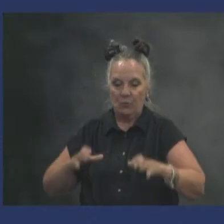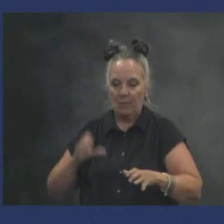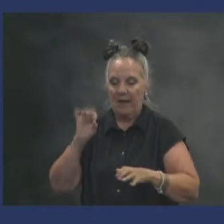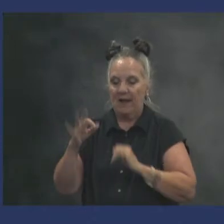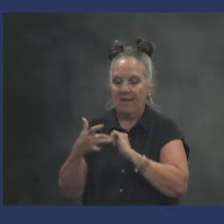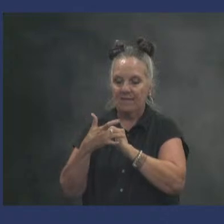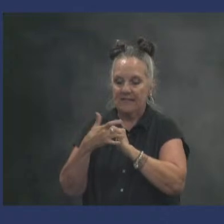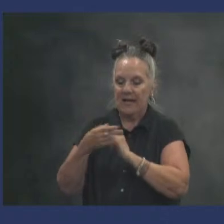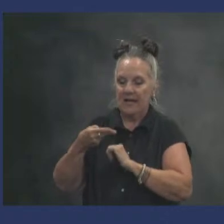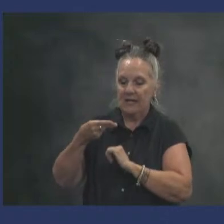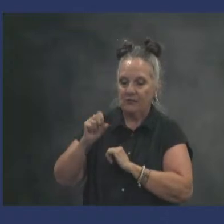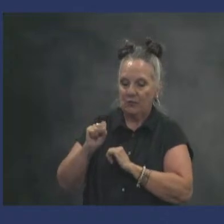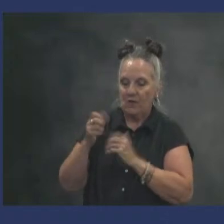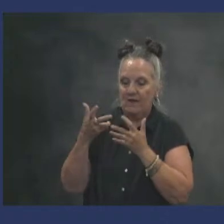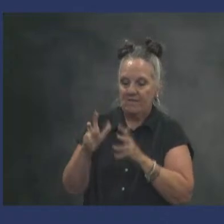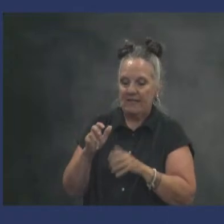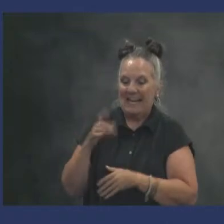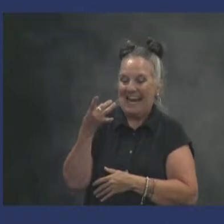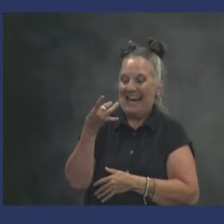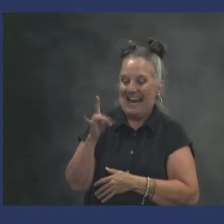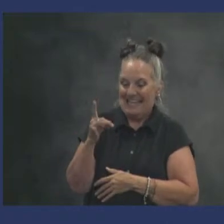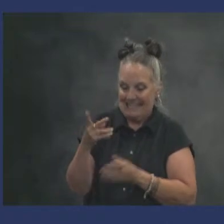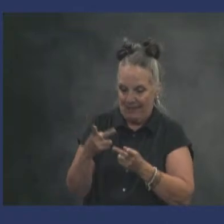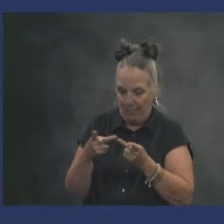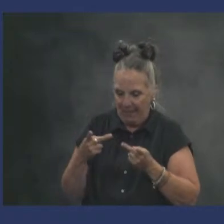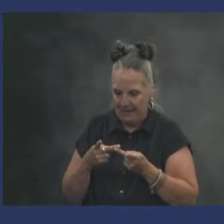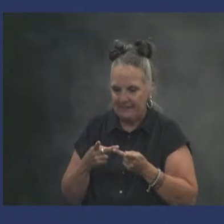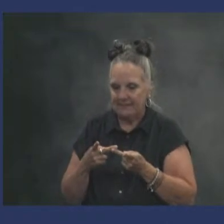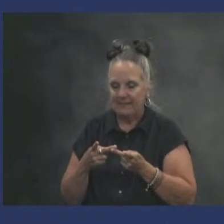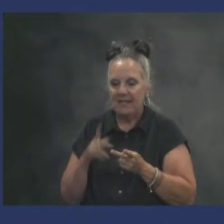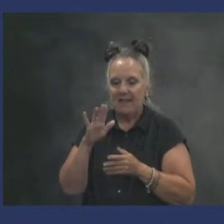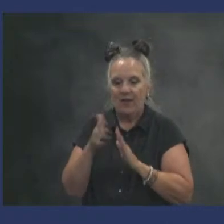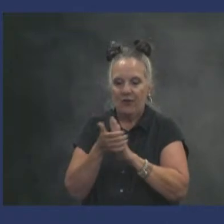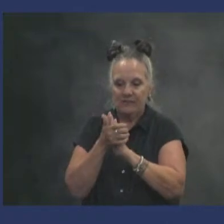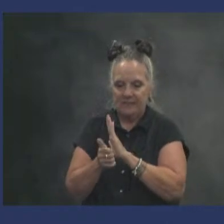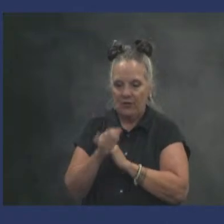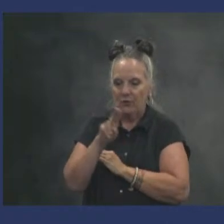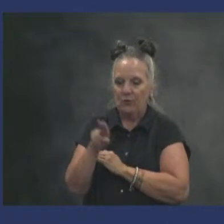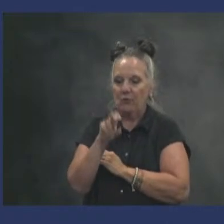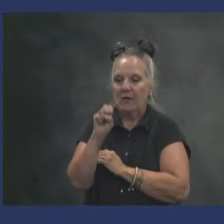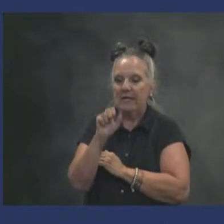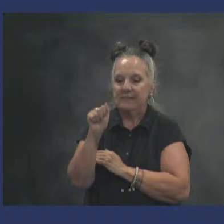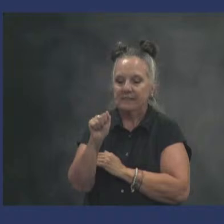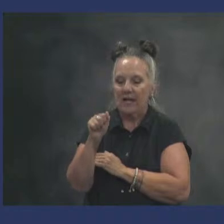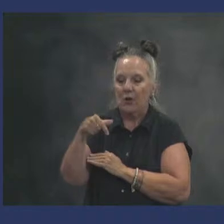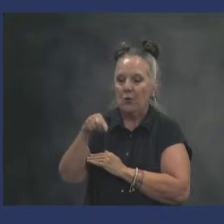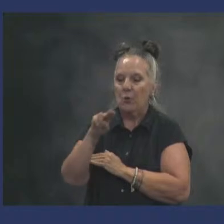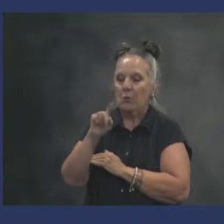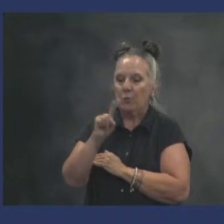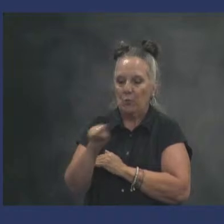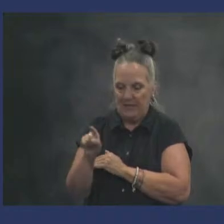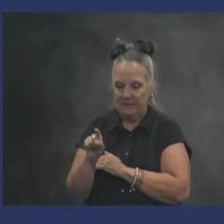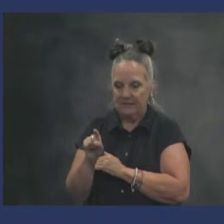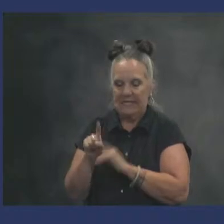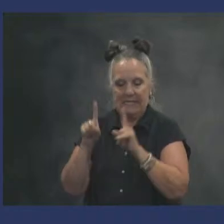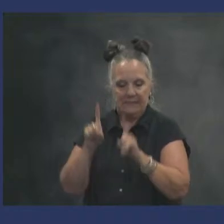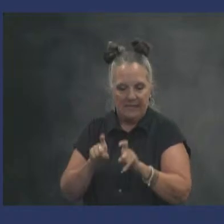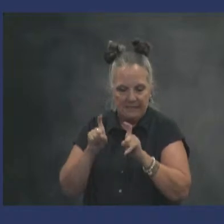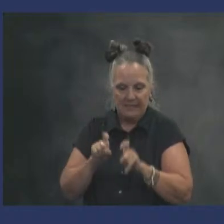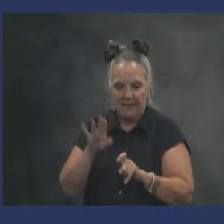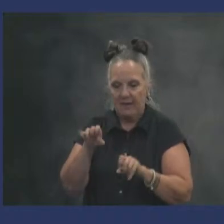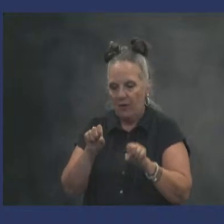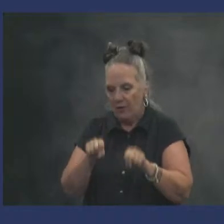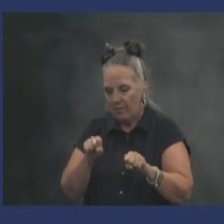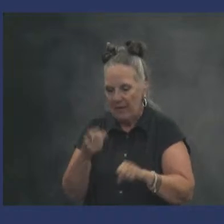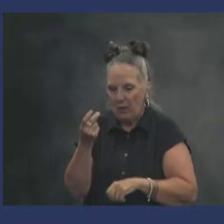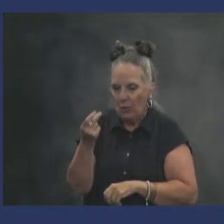High students finished in 18th place in the Skills USA Quiz Bowl, where they were tested on their ability